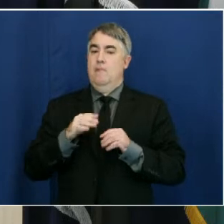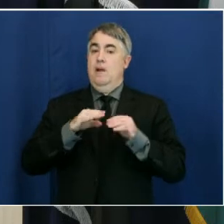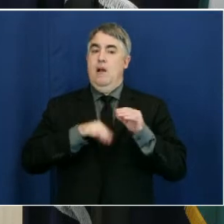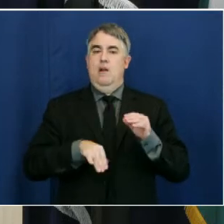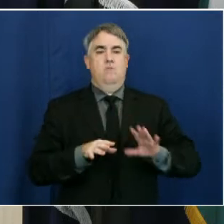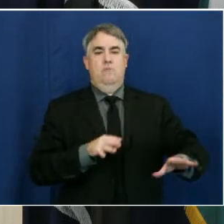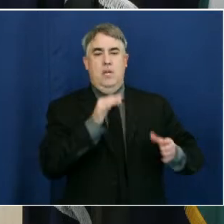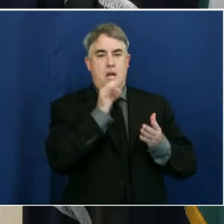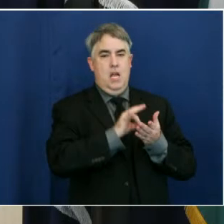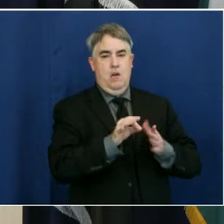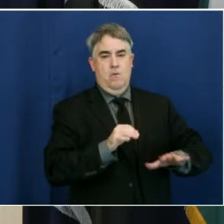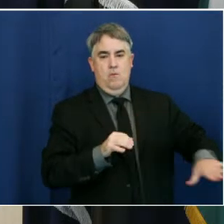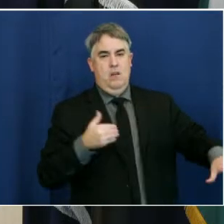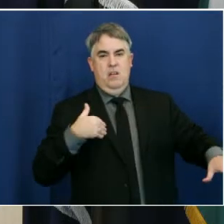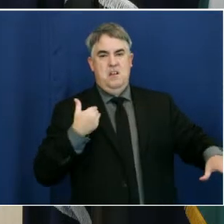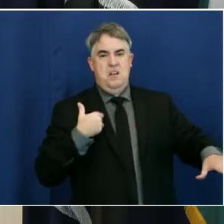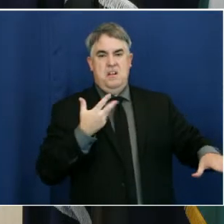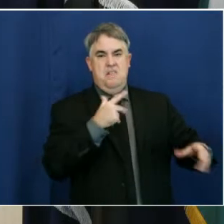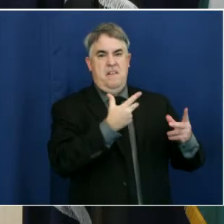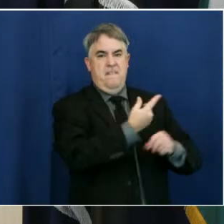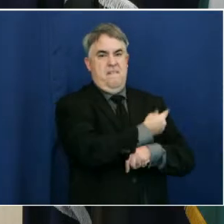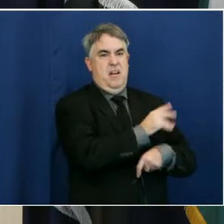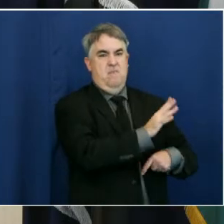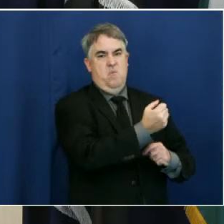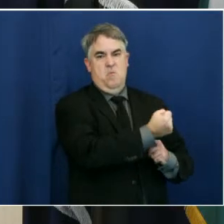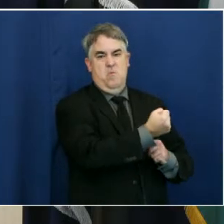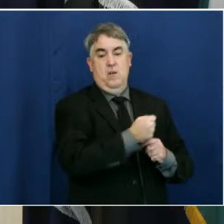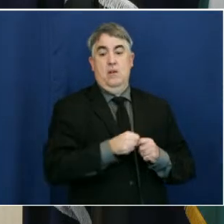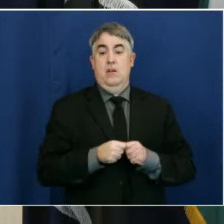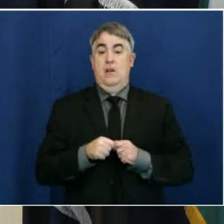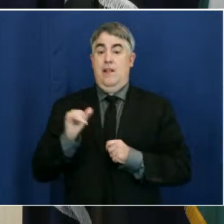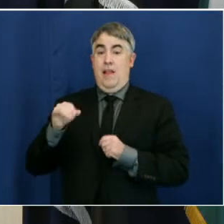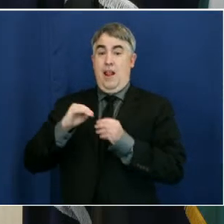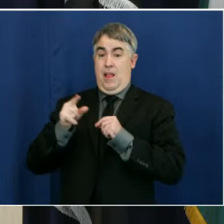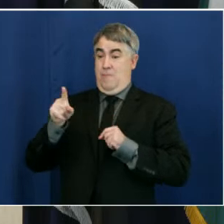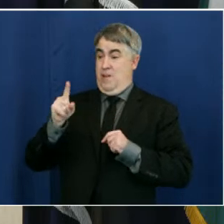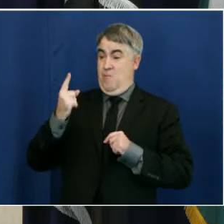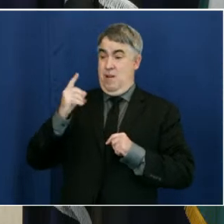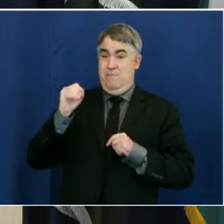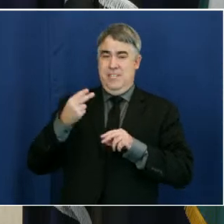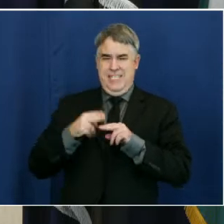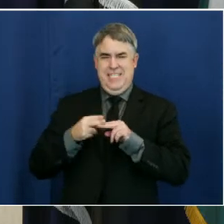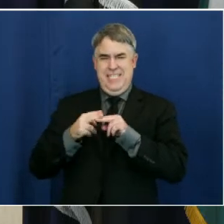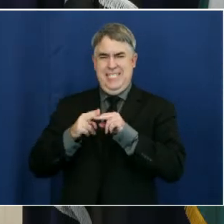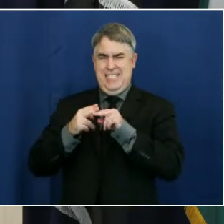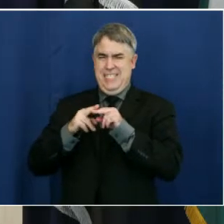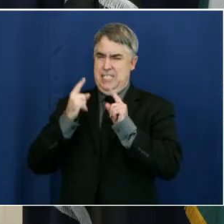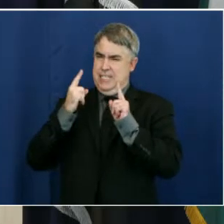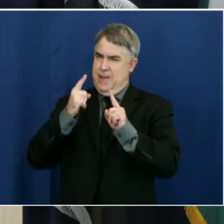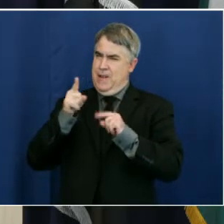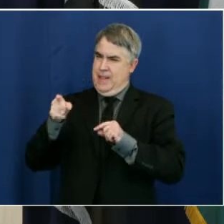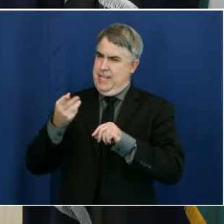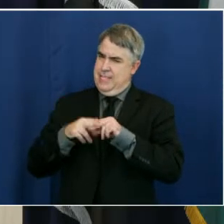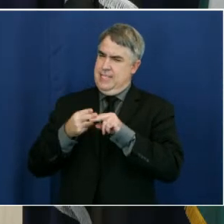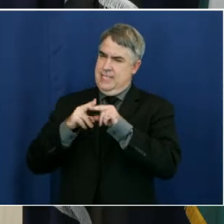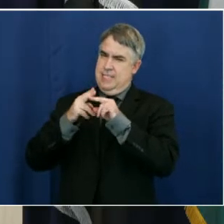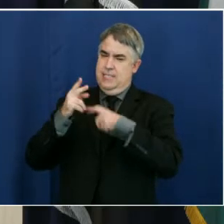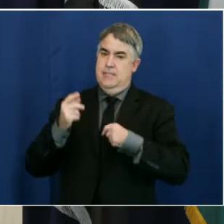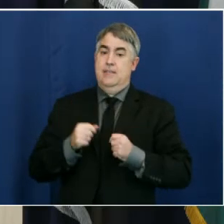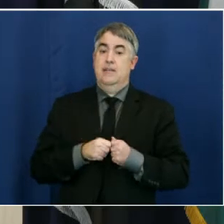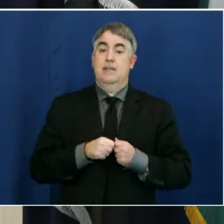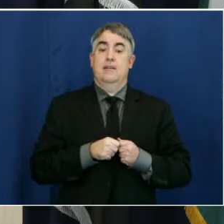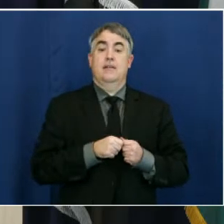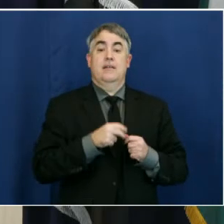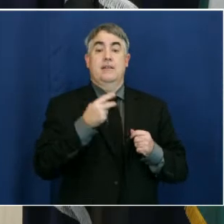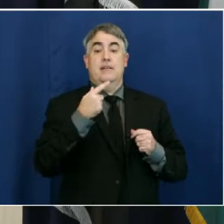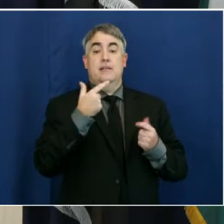And again, as our numbers increase, and they are increasing daily. Today we brought on a second superstation. We're planning to bring a third and a fourth, along with